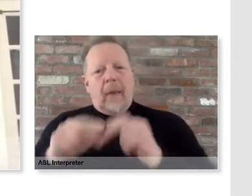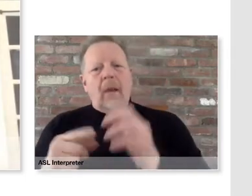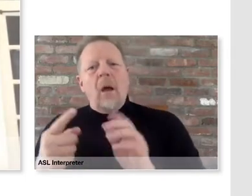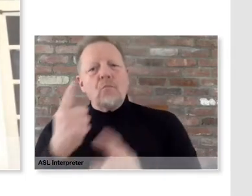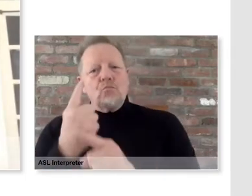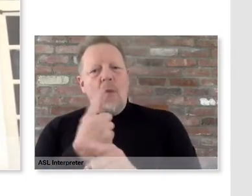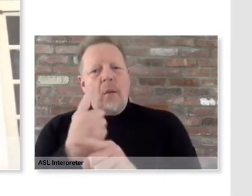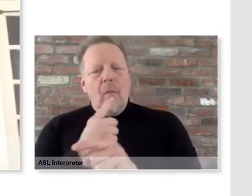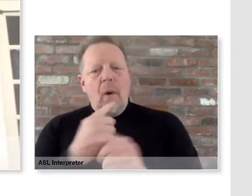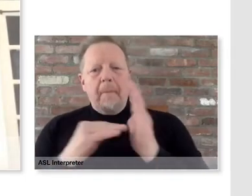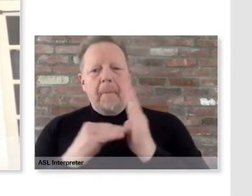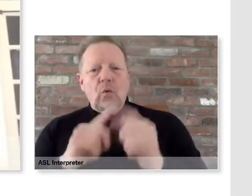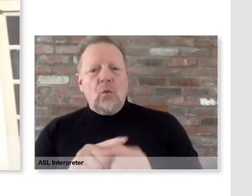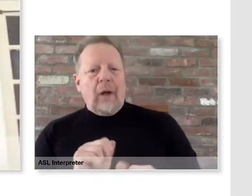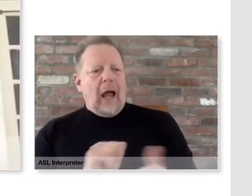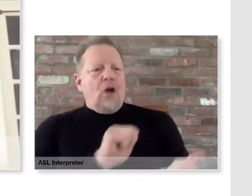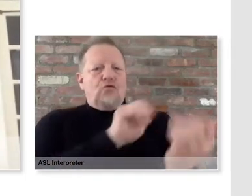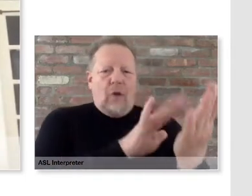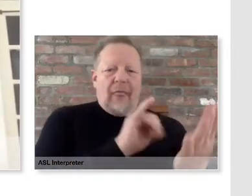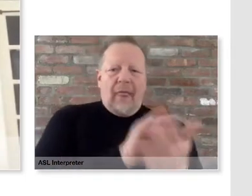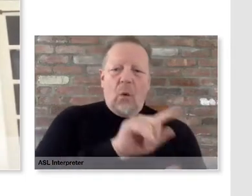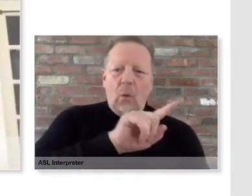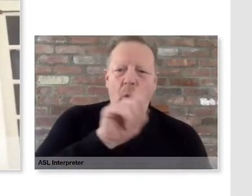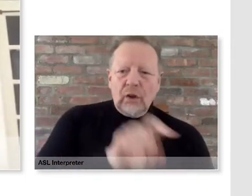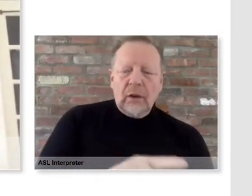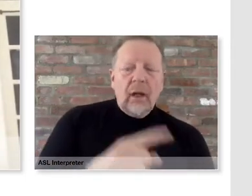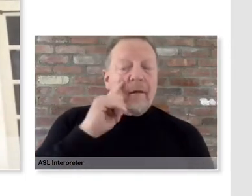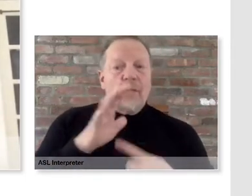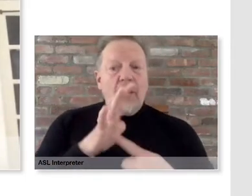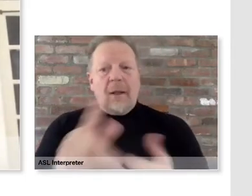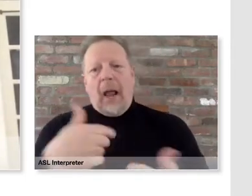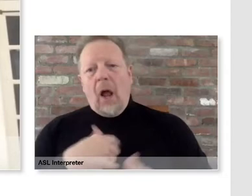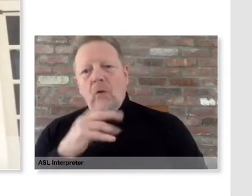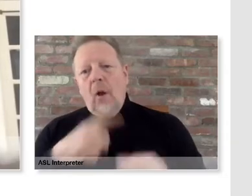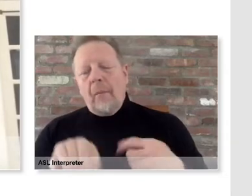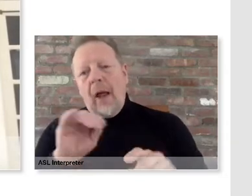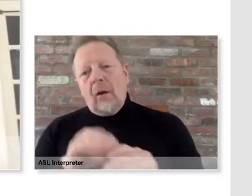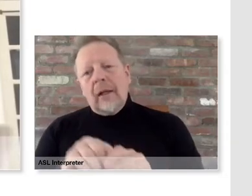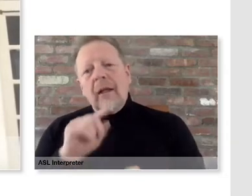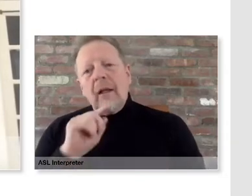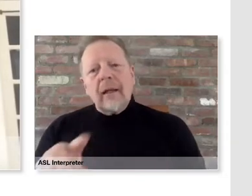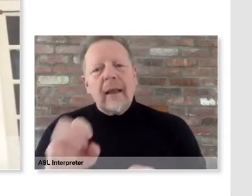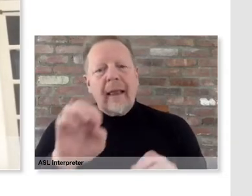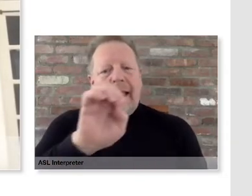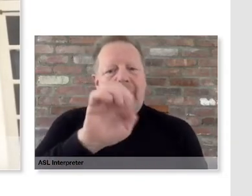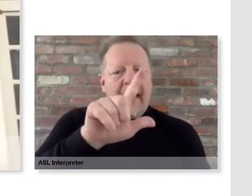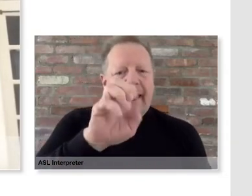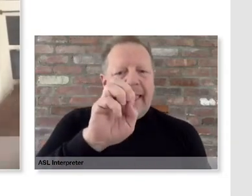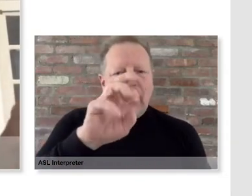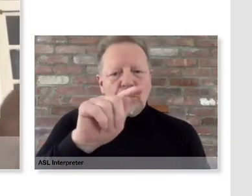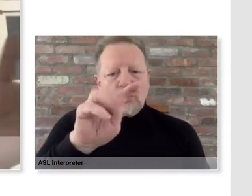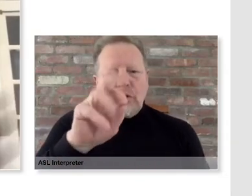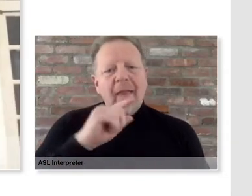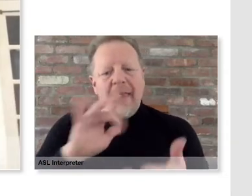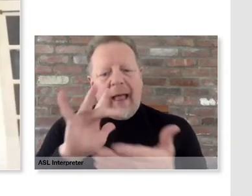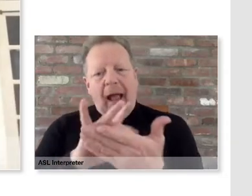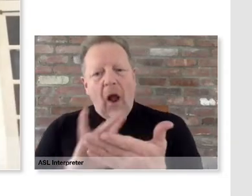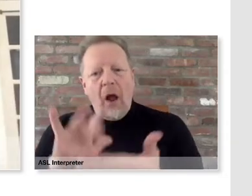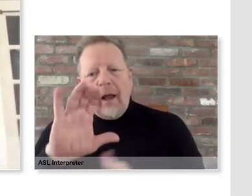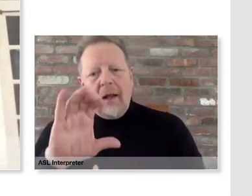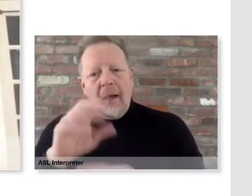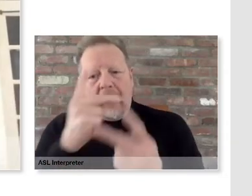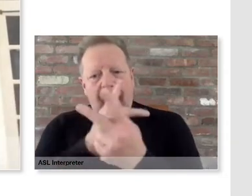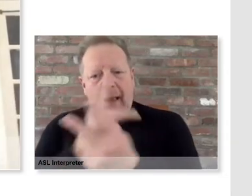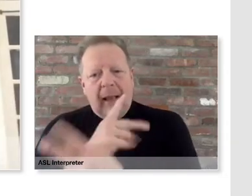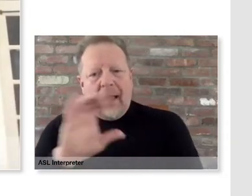that question. Right. So, you know, like I talk about in the talk with regards to the electrons in the calculator, let's just take an epidemic, for